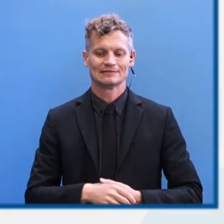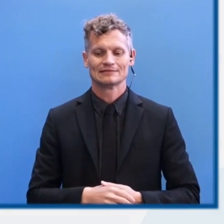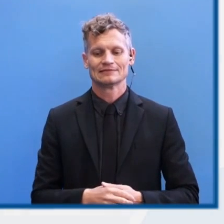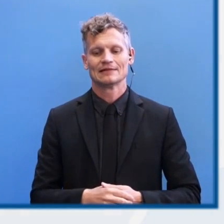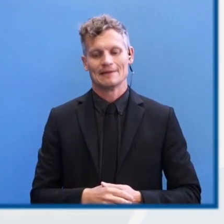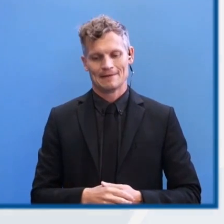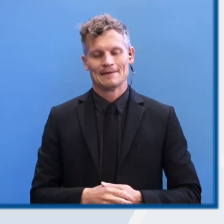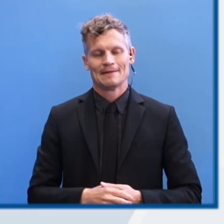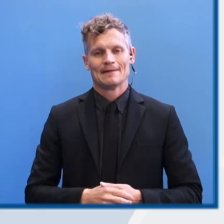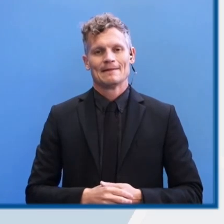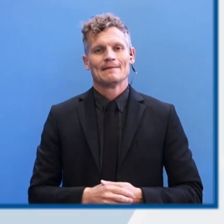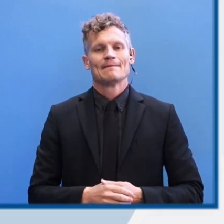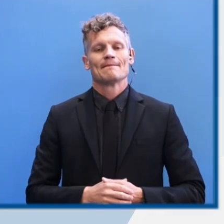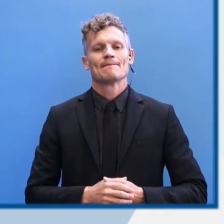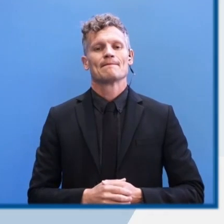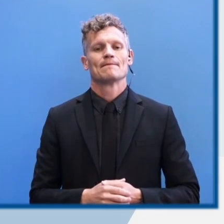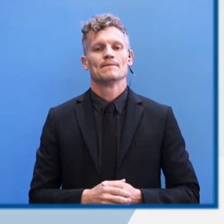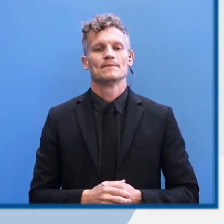Okay.